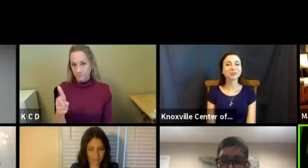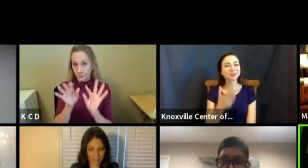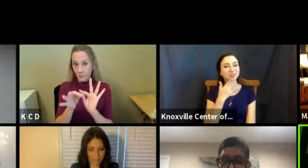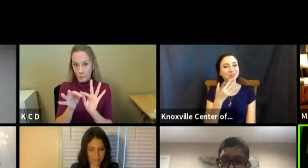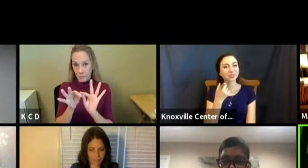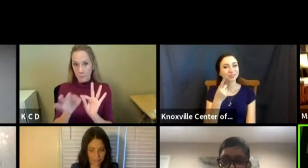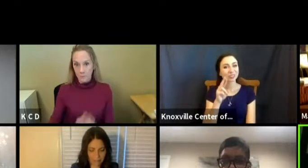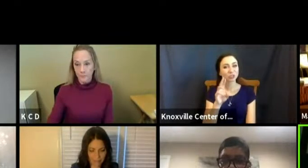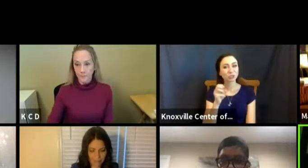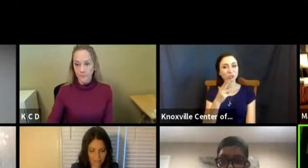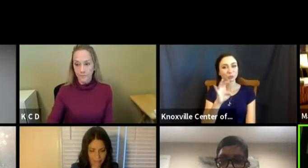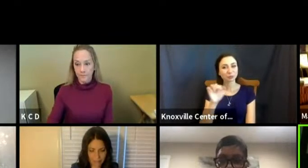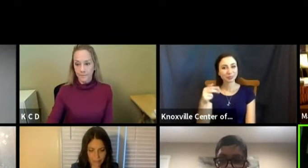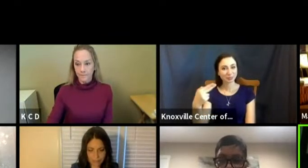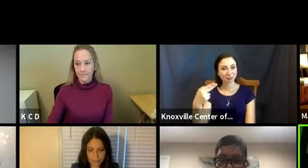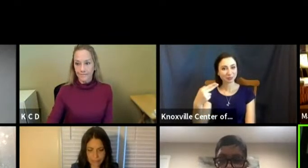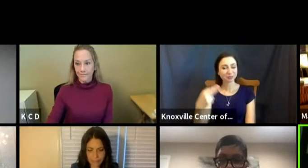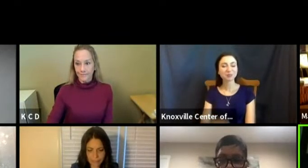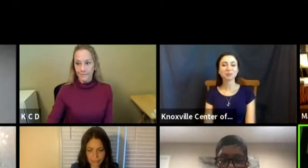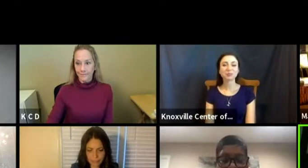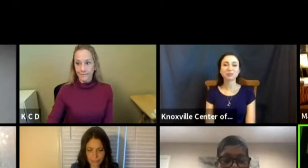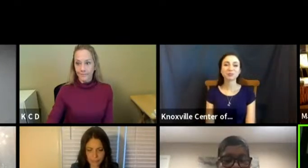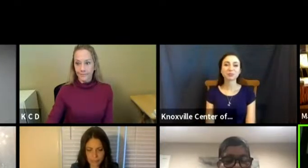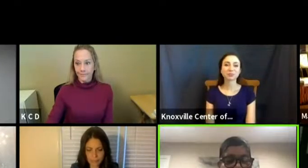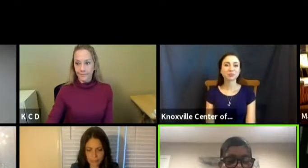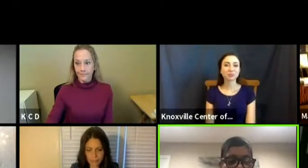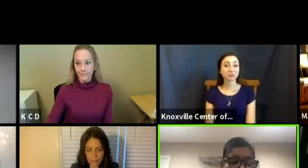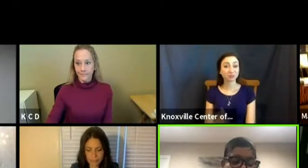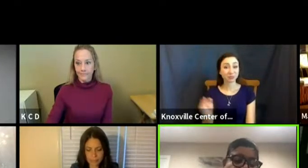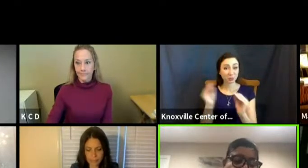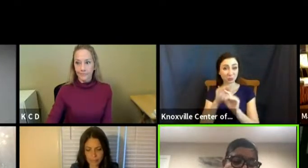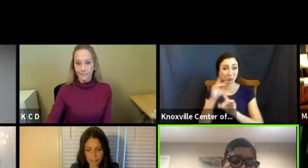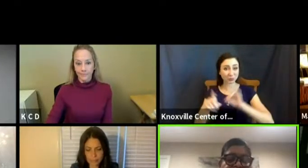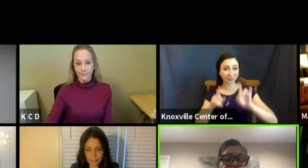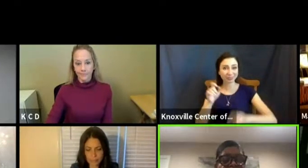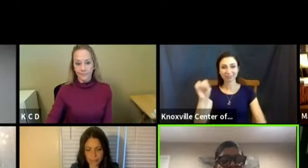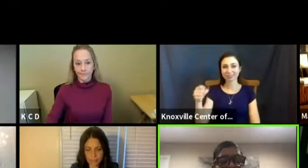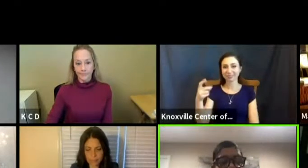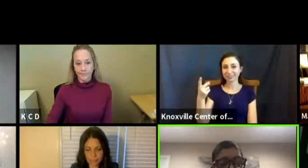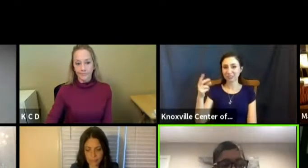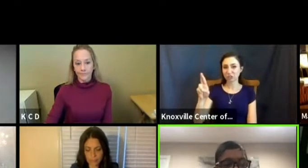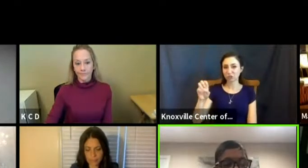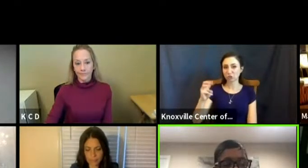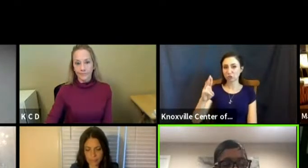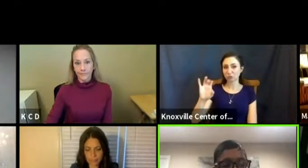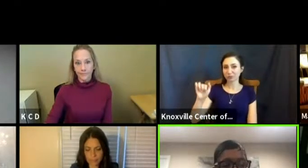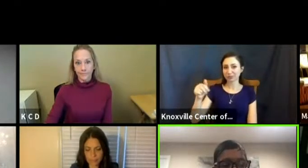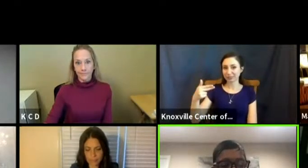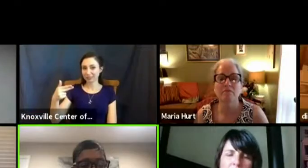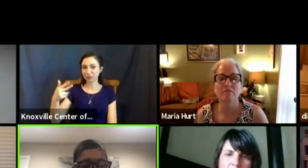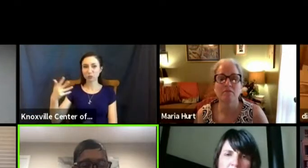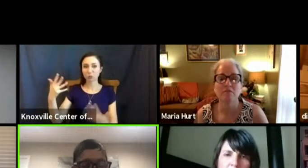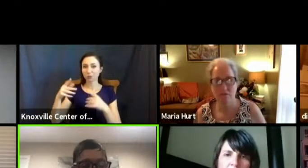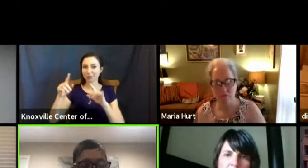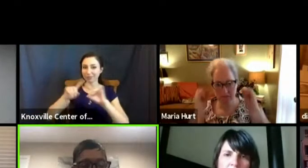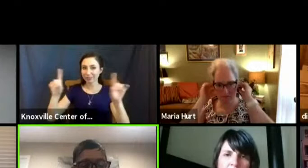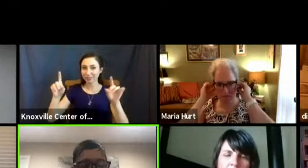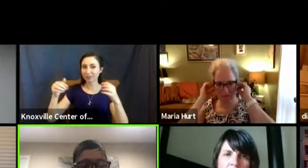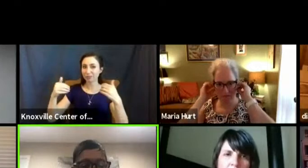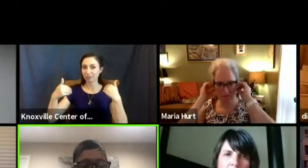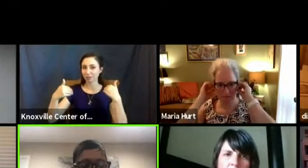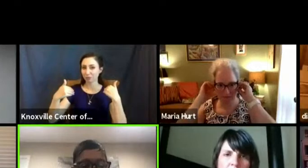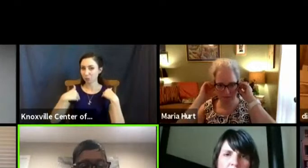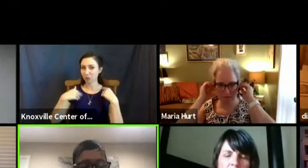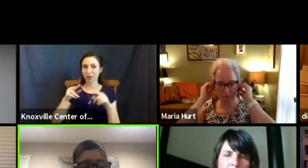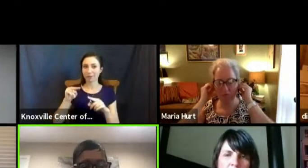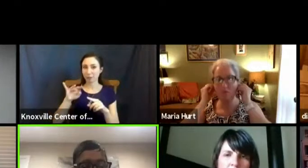final questions? Oop, go ahead. Yes, Dr. Chamia, what's the difference? I mean, when you have pneumonia, you know, it's the whiteout.